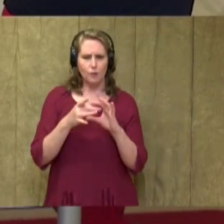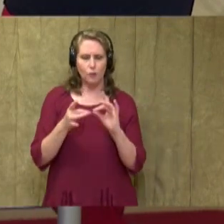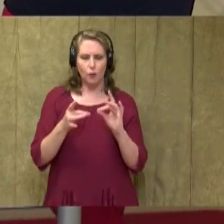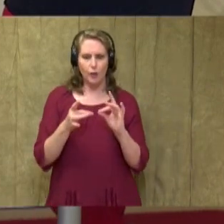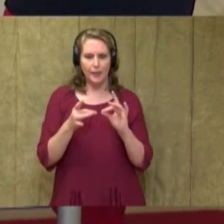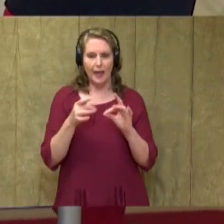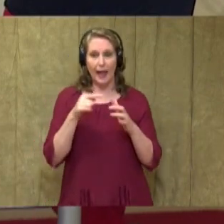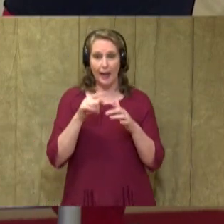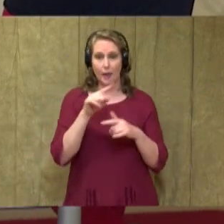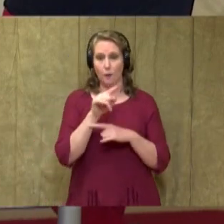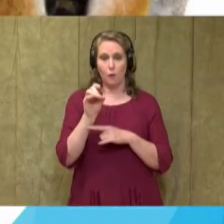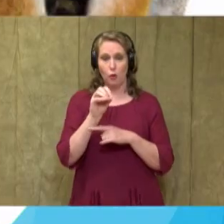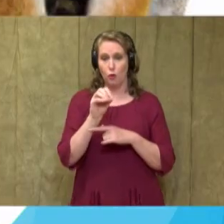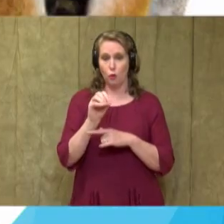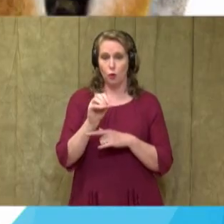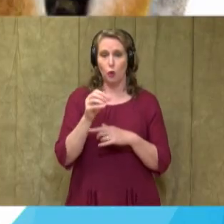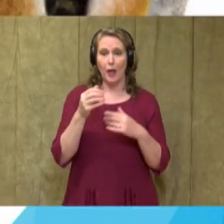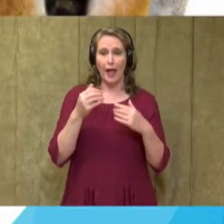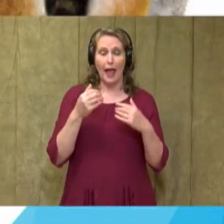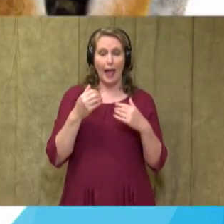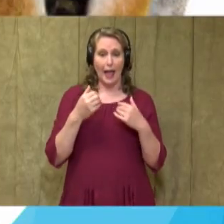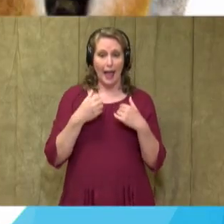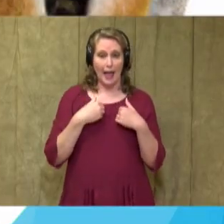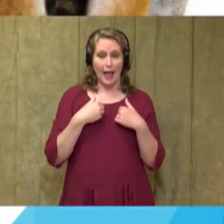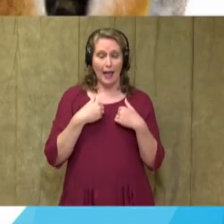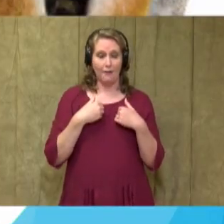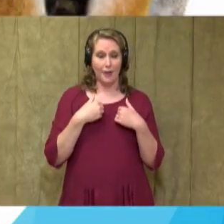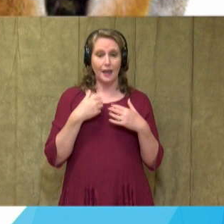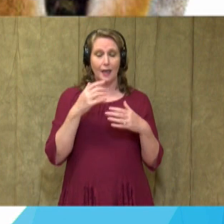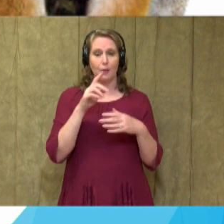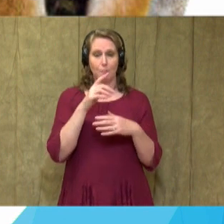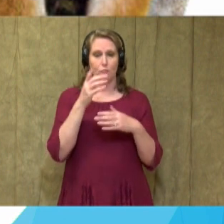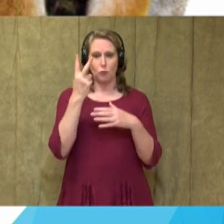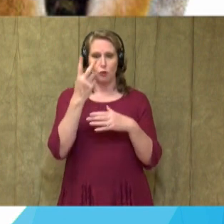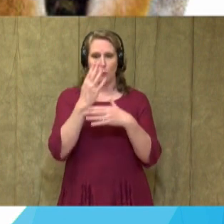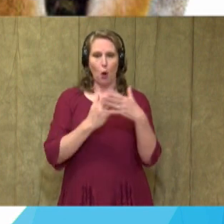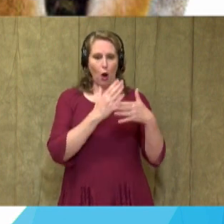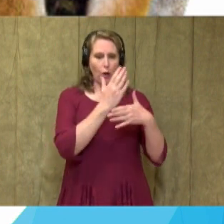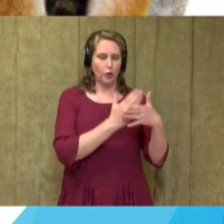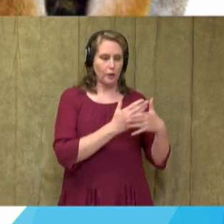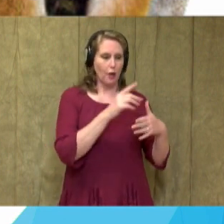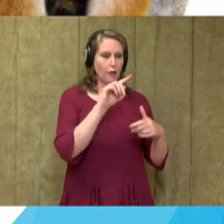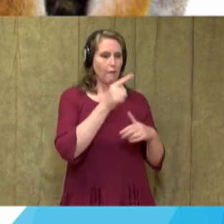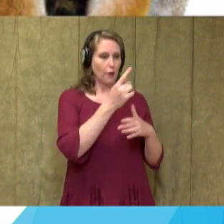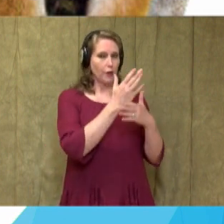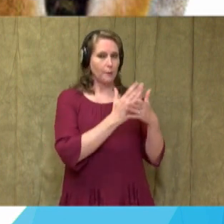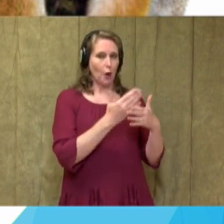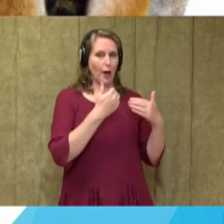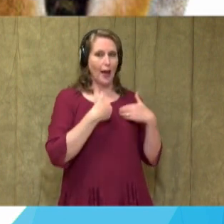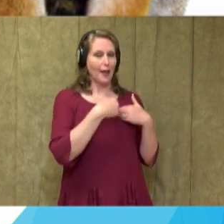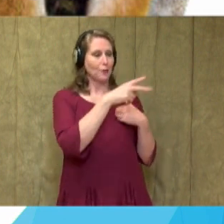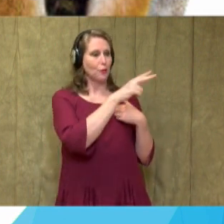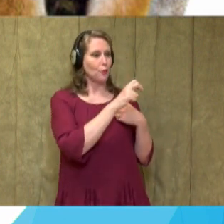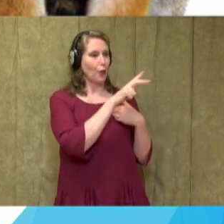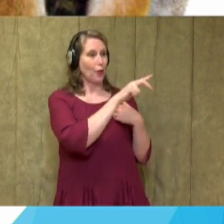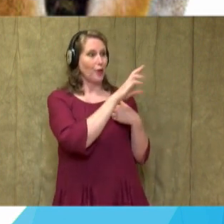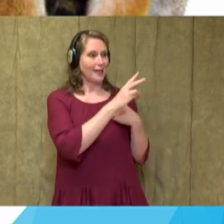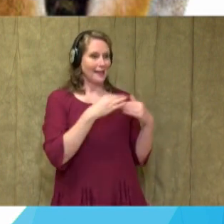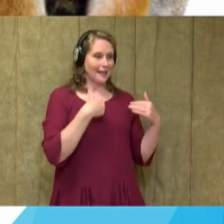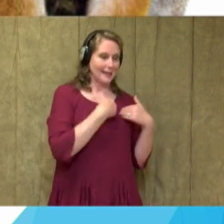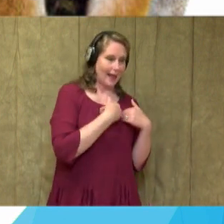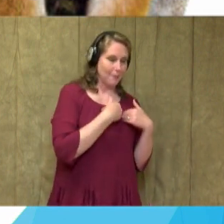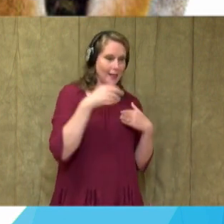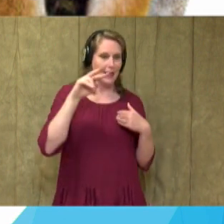are 236 animals that live in the first part of a zoo. There are 152 animals that live